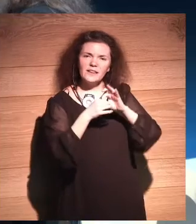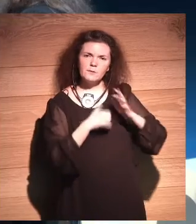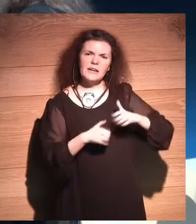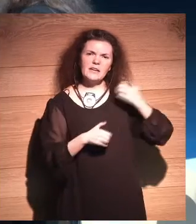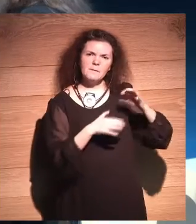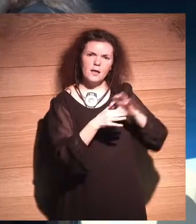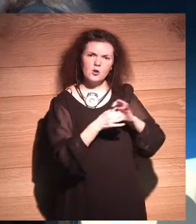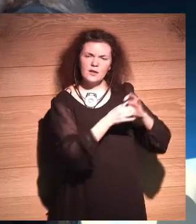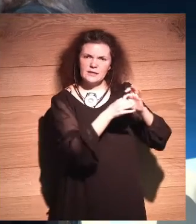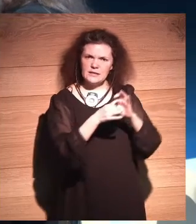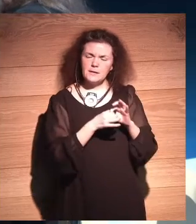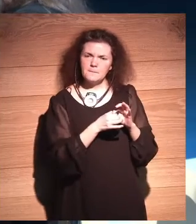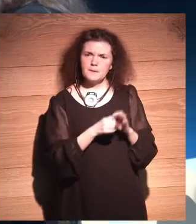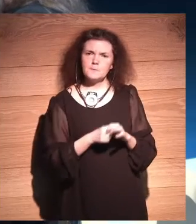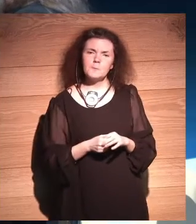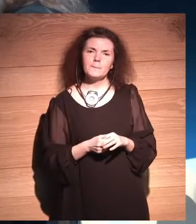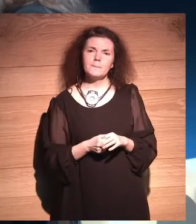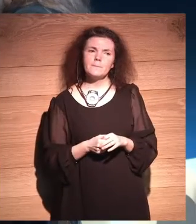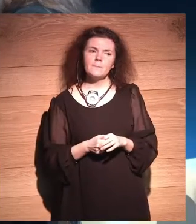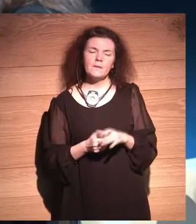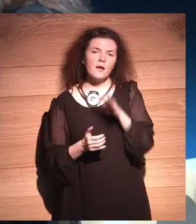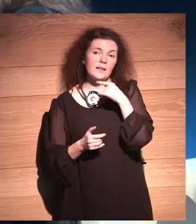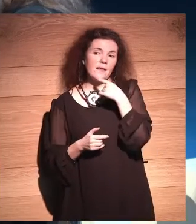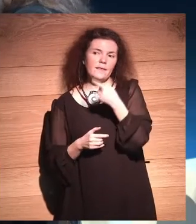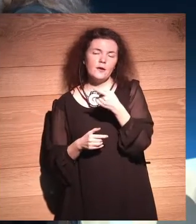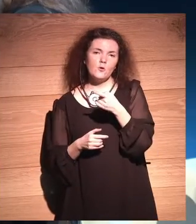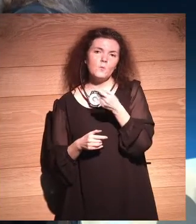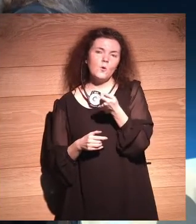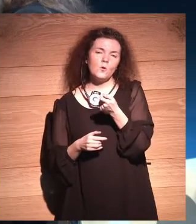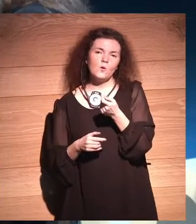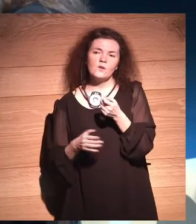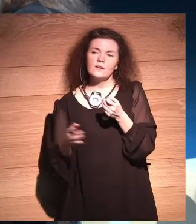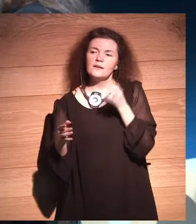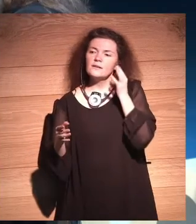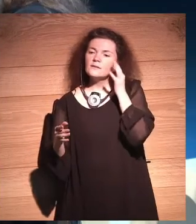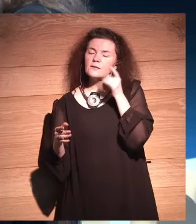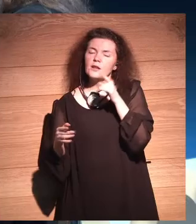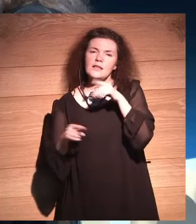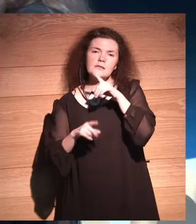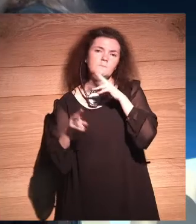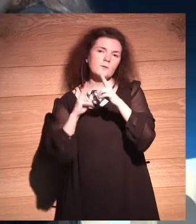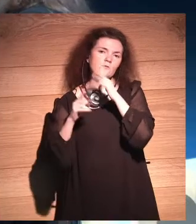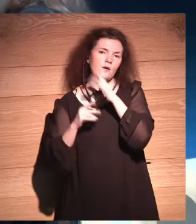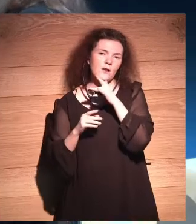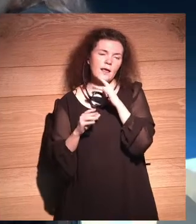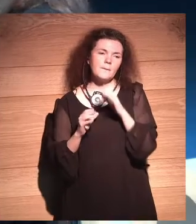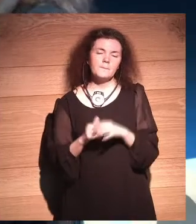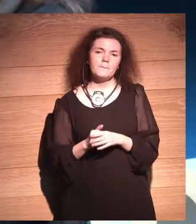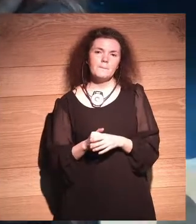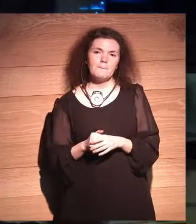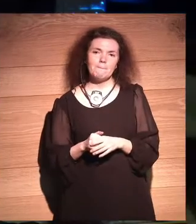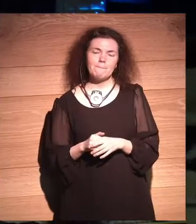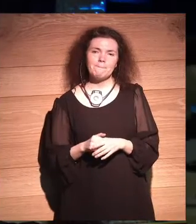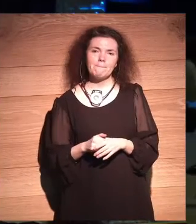to do with what he was asking. And we group questions, is that okay, right? Yes. Okay. Yes.